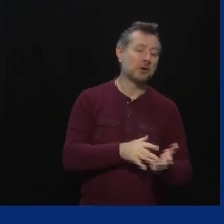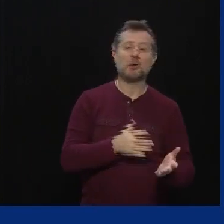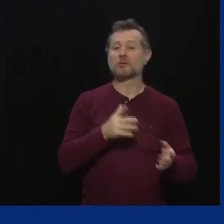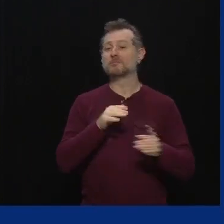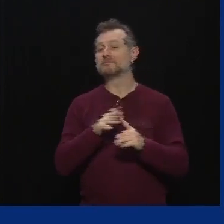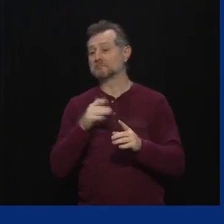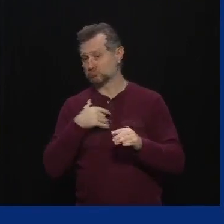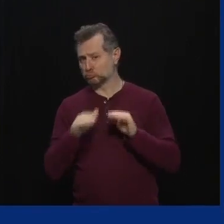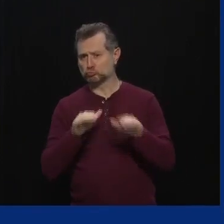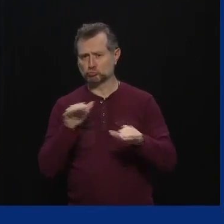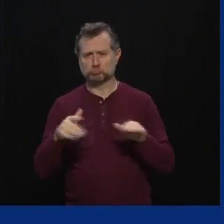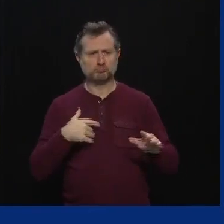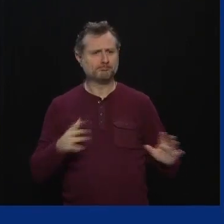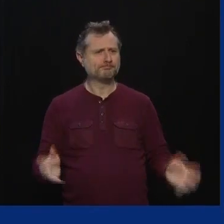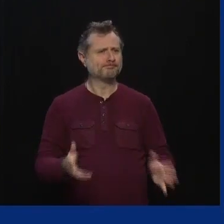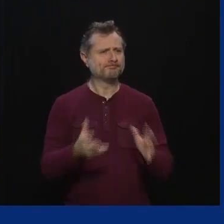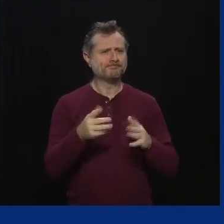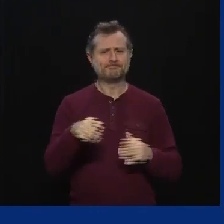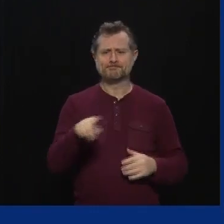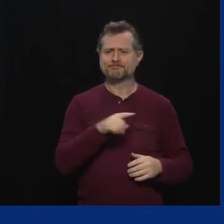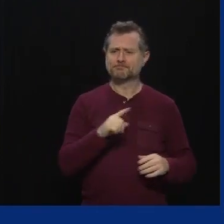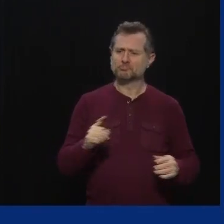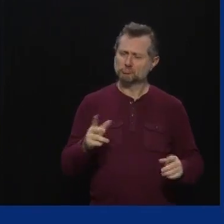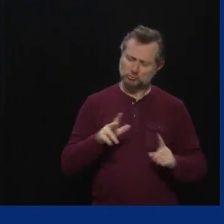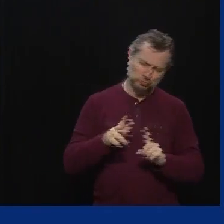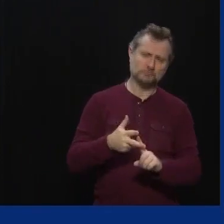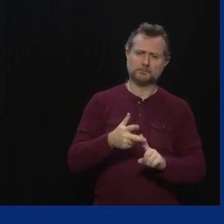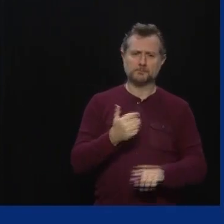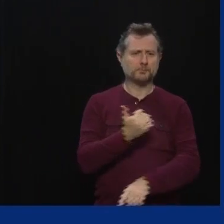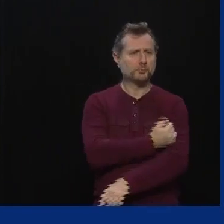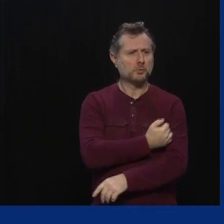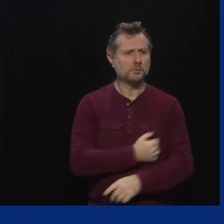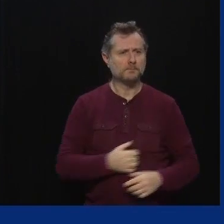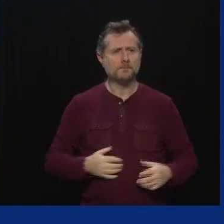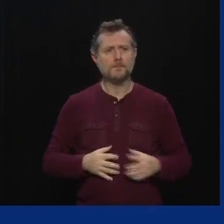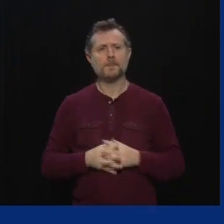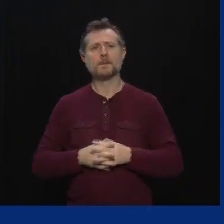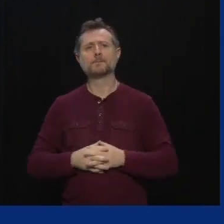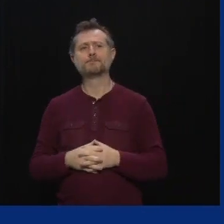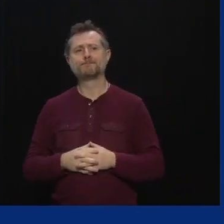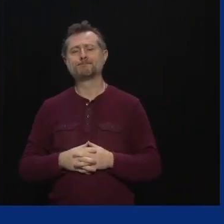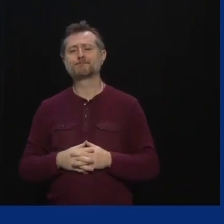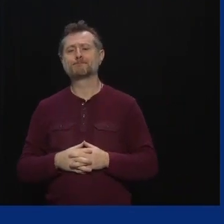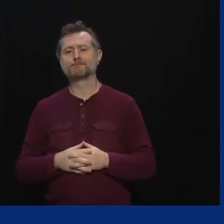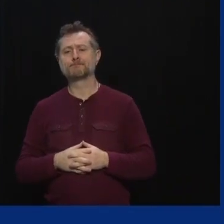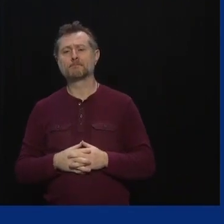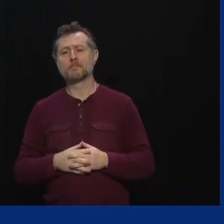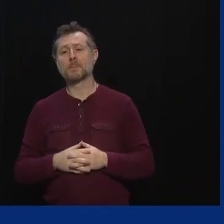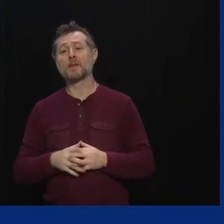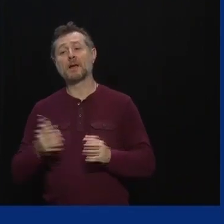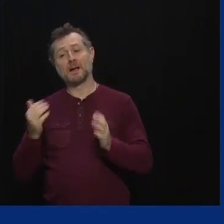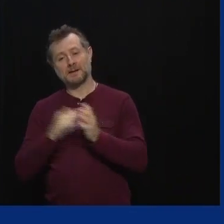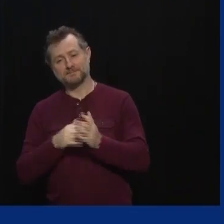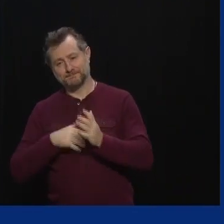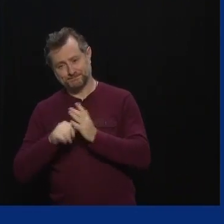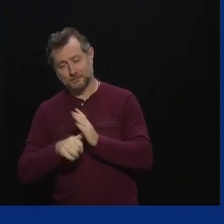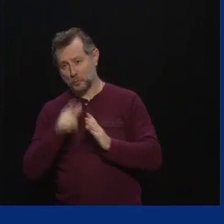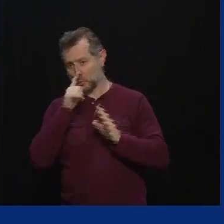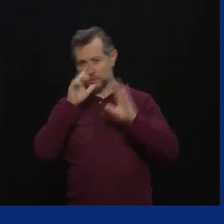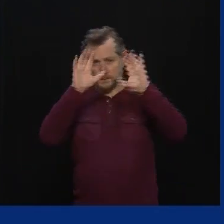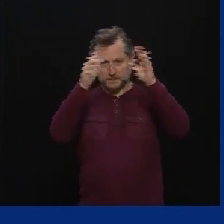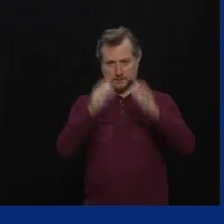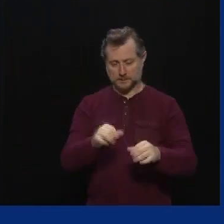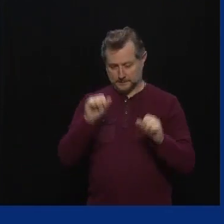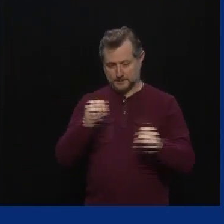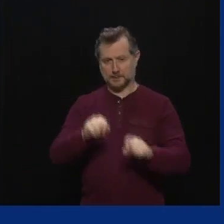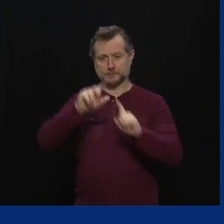boosters. Okay. Again, I'll just reinforce the classifications that are eligible. It's still 65 and older, underlying